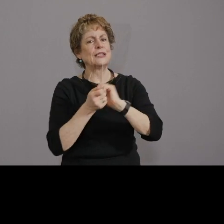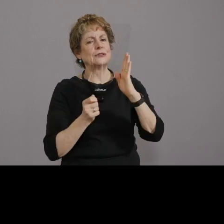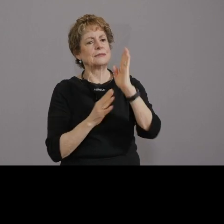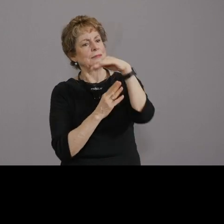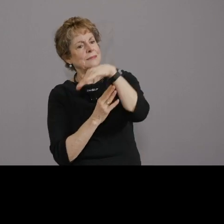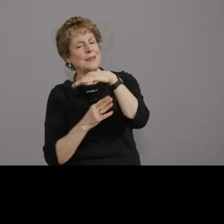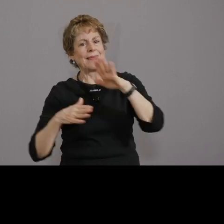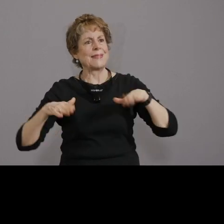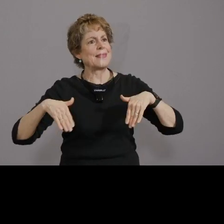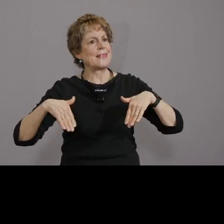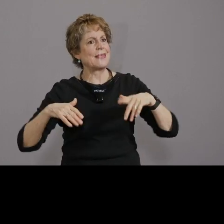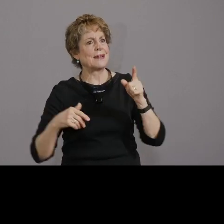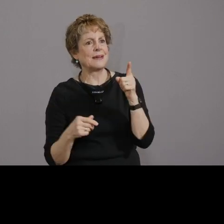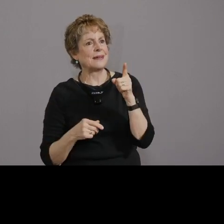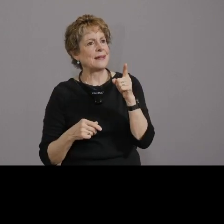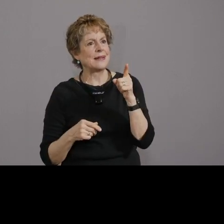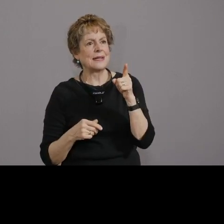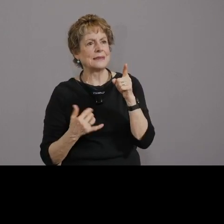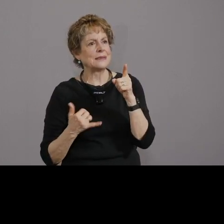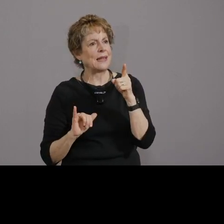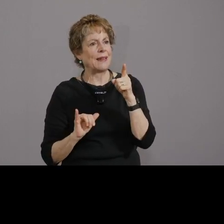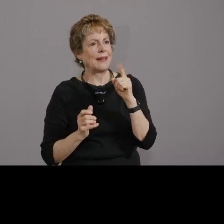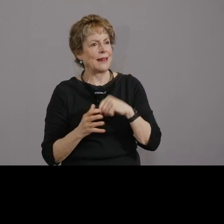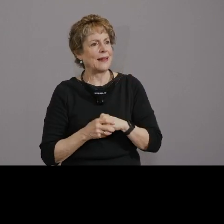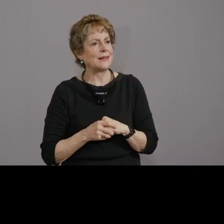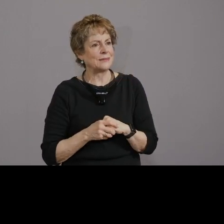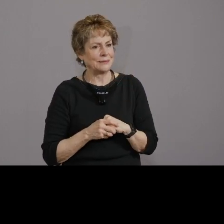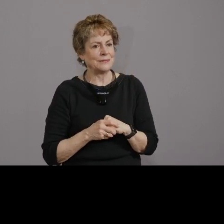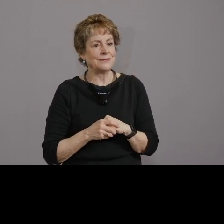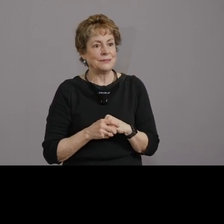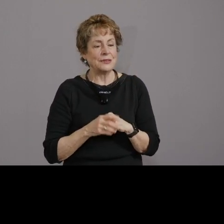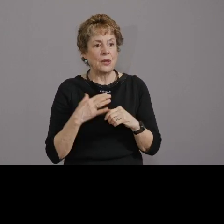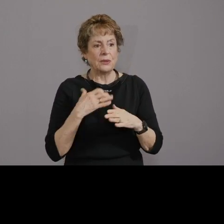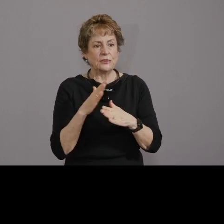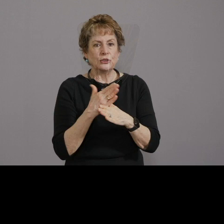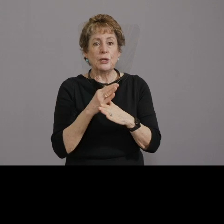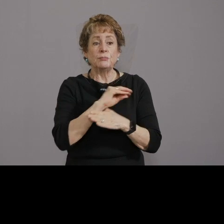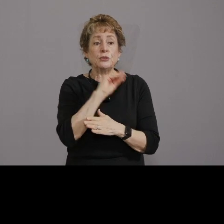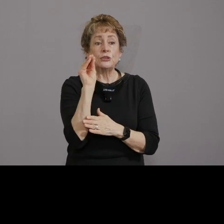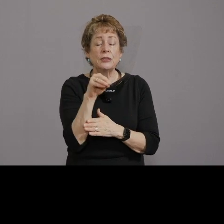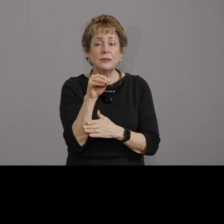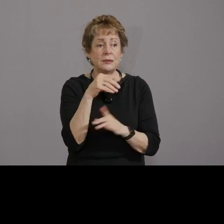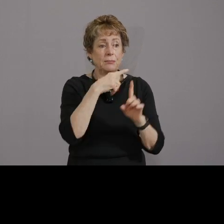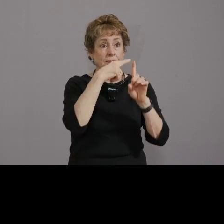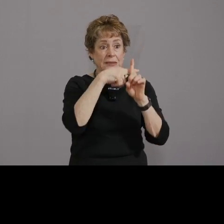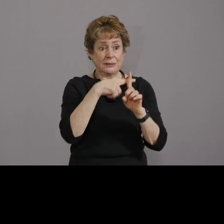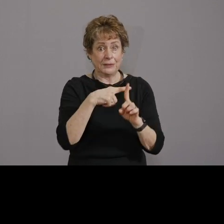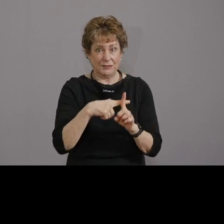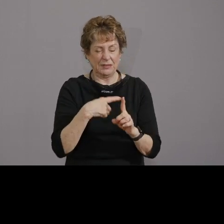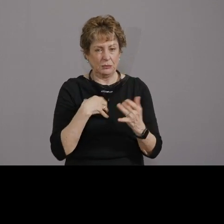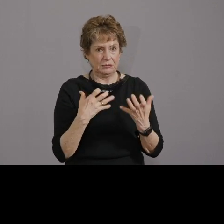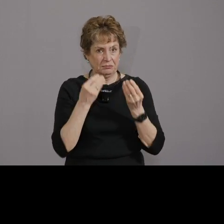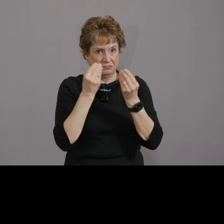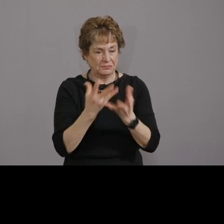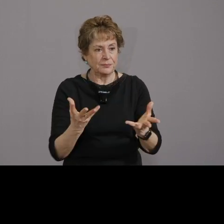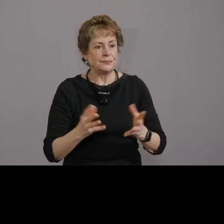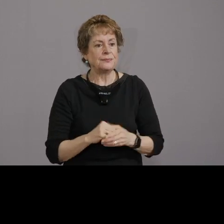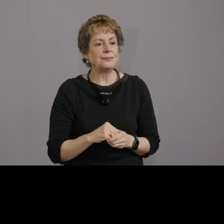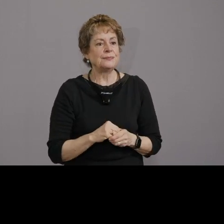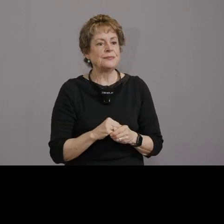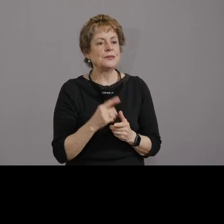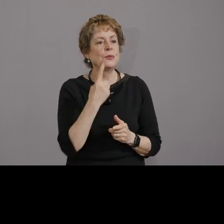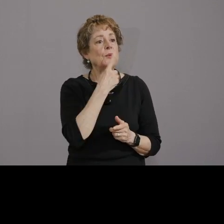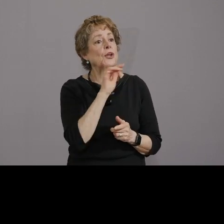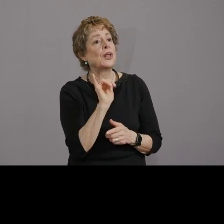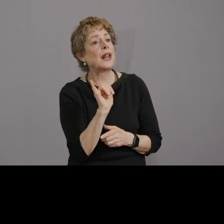I also wanted to share with you our percent positivity chart. So again, this is going to look slightly different than what